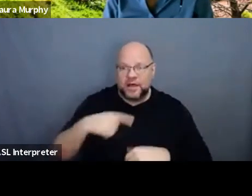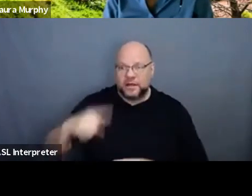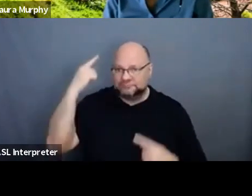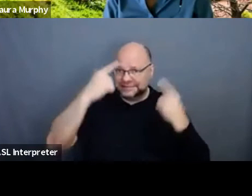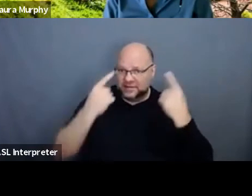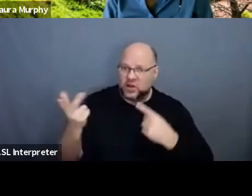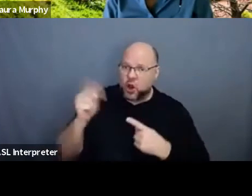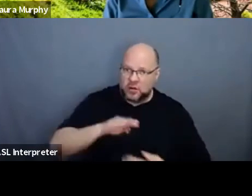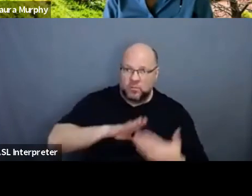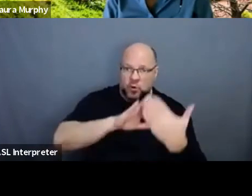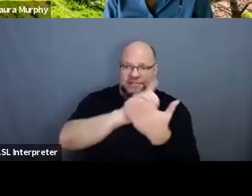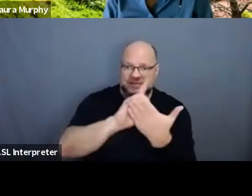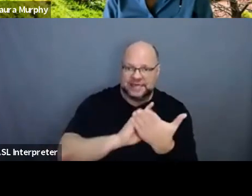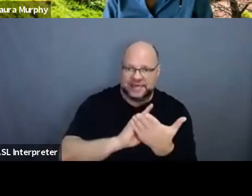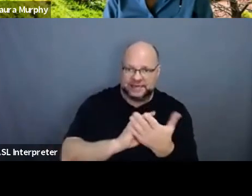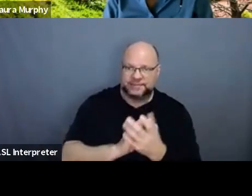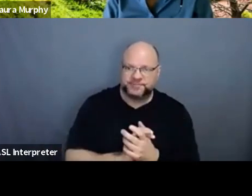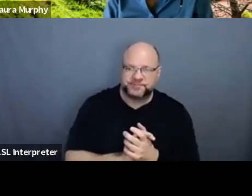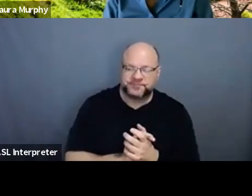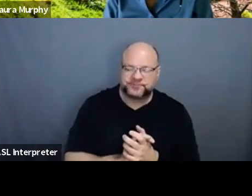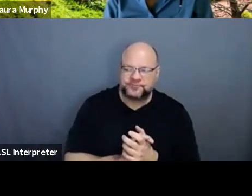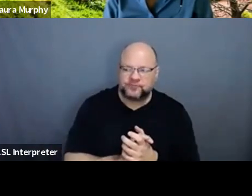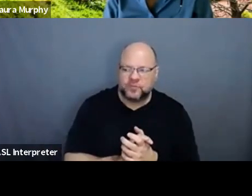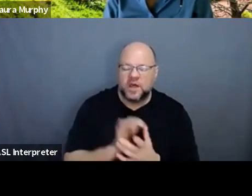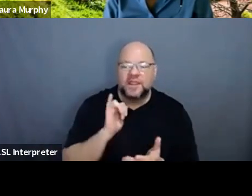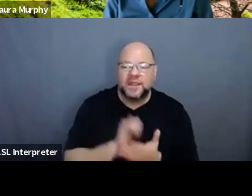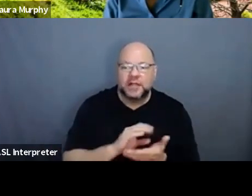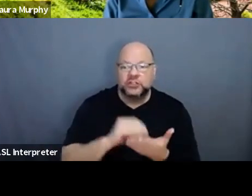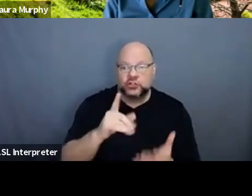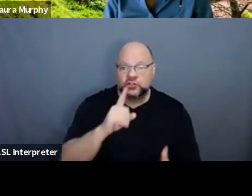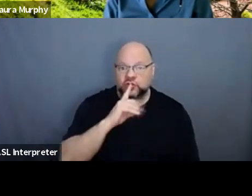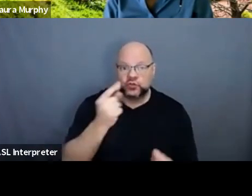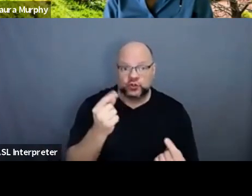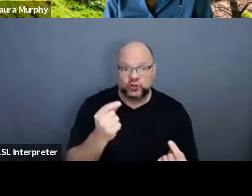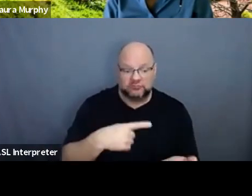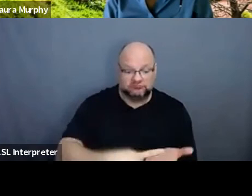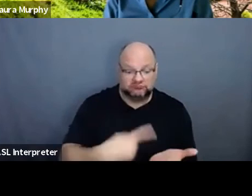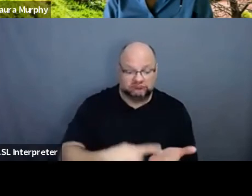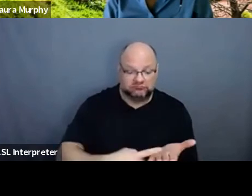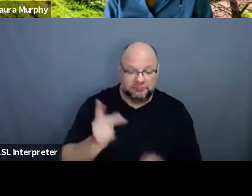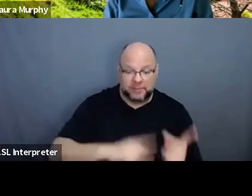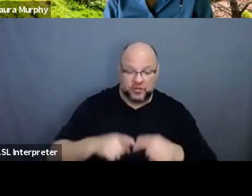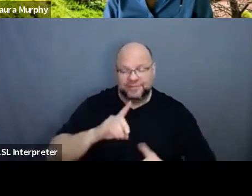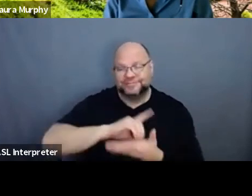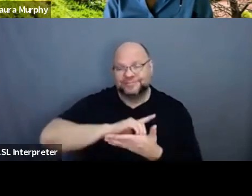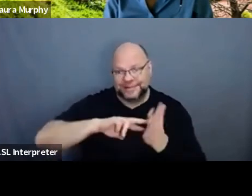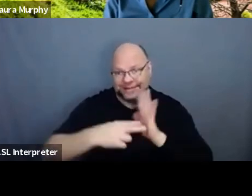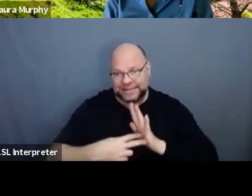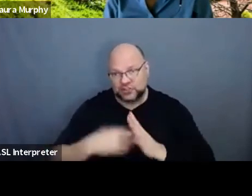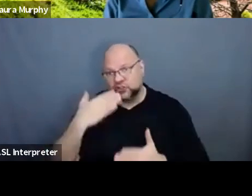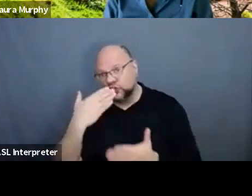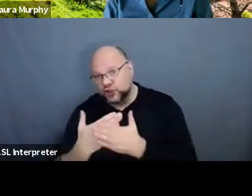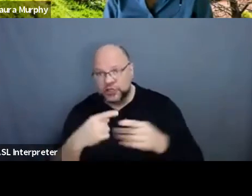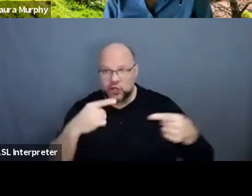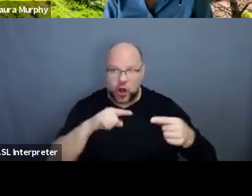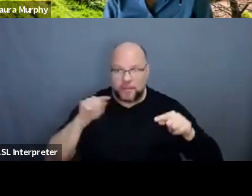their own approach to design. And so as part of that, students actually are talking to people about their definitions of good and harm.